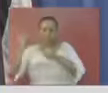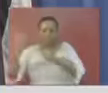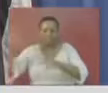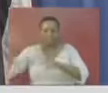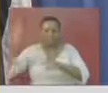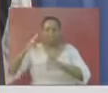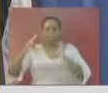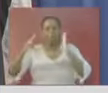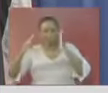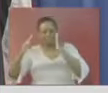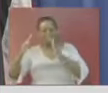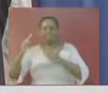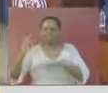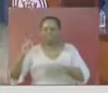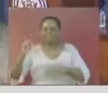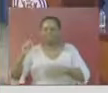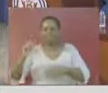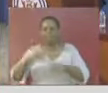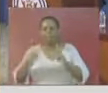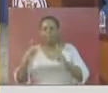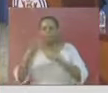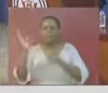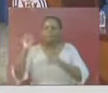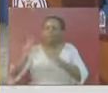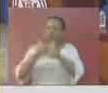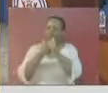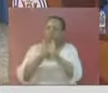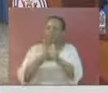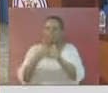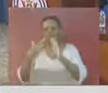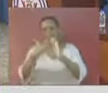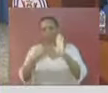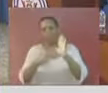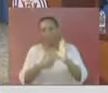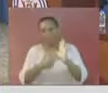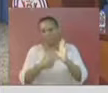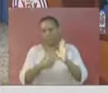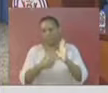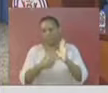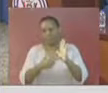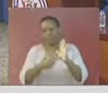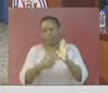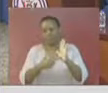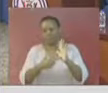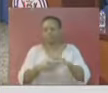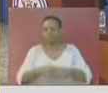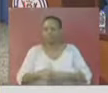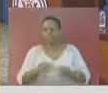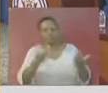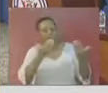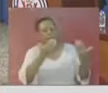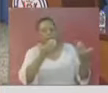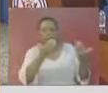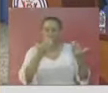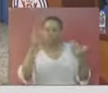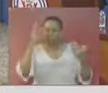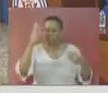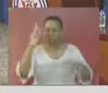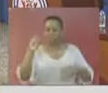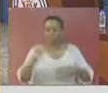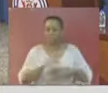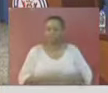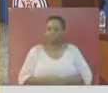the protocols involved with that. Thank you very much, Prime Minister. As directed by the Prime Minister 2 weeks ago, we've worked